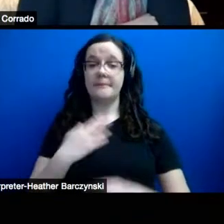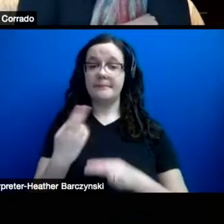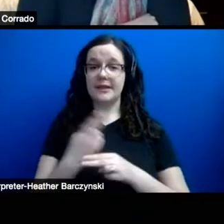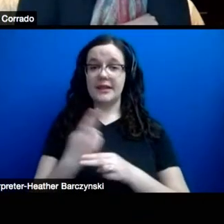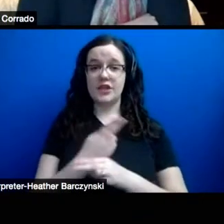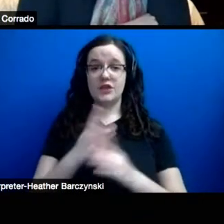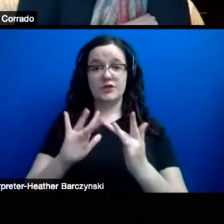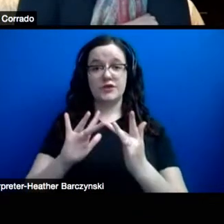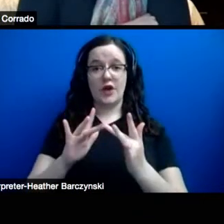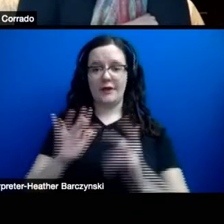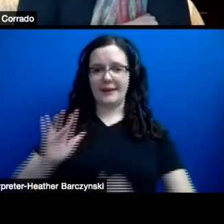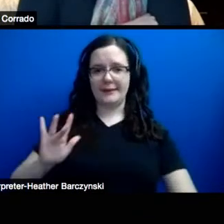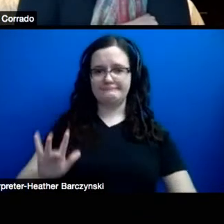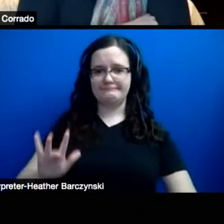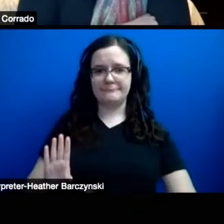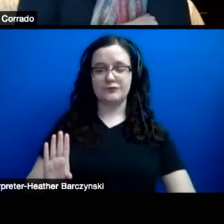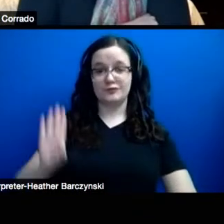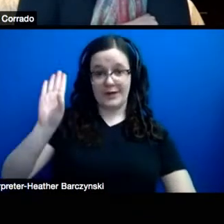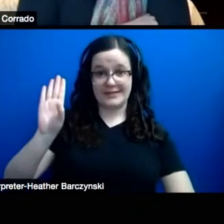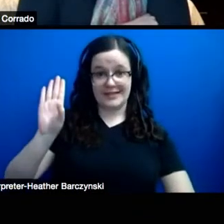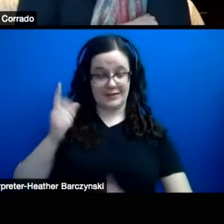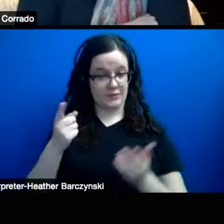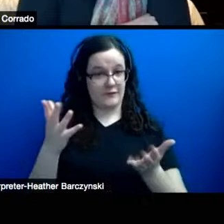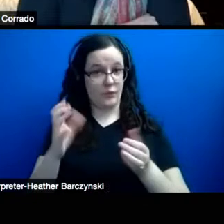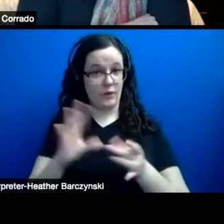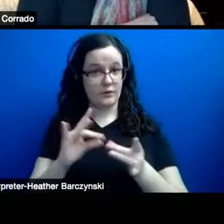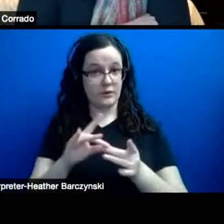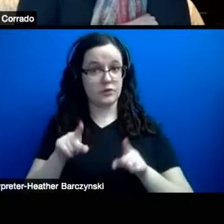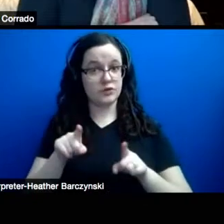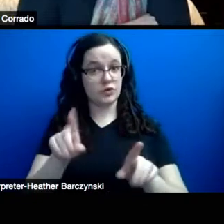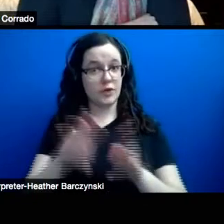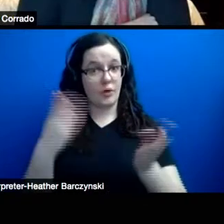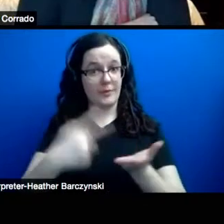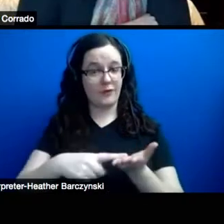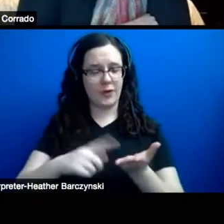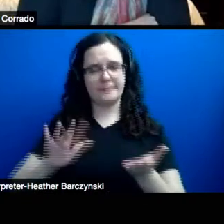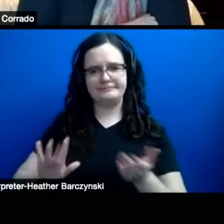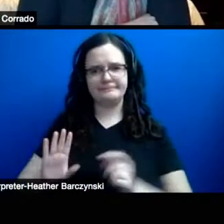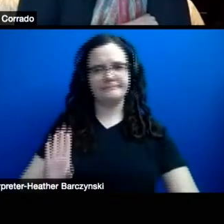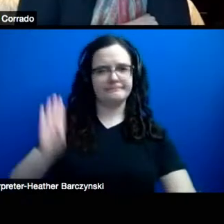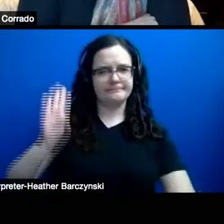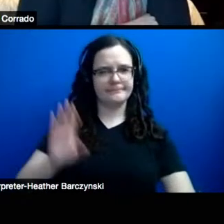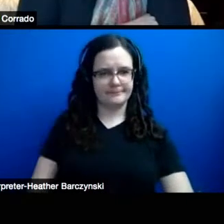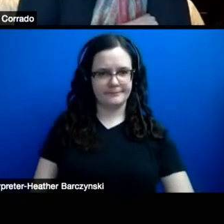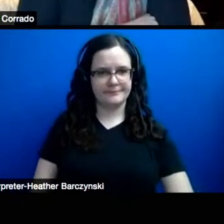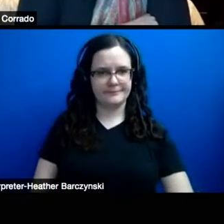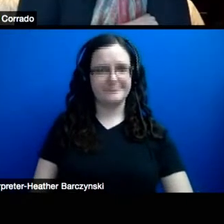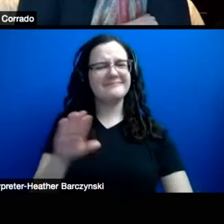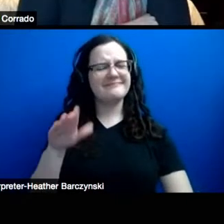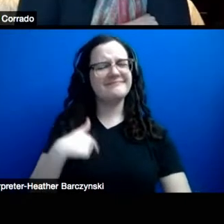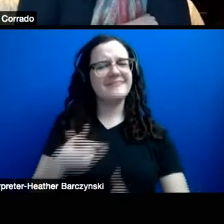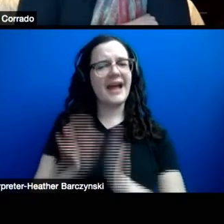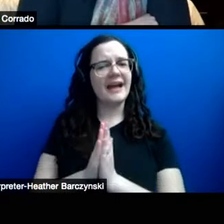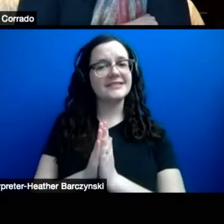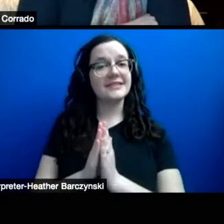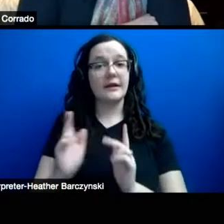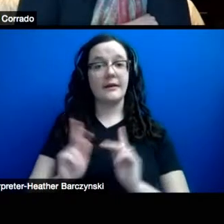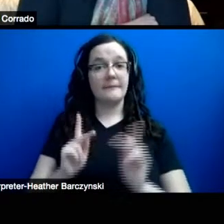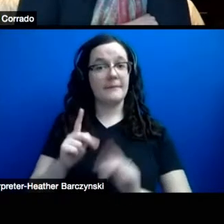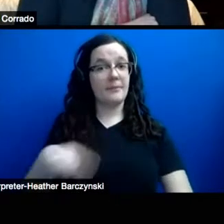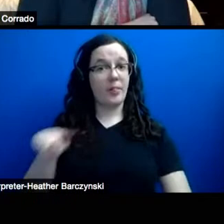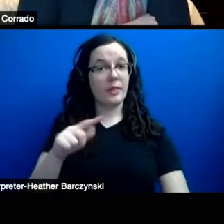in Zoom if you do intend to speak during the open forum. And I would ask if there are people who would like to